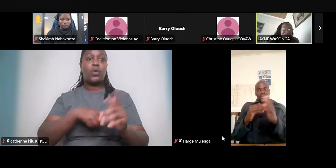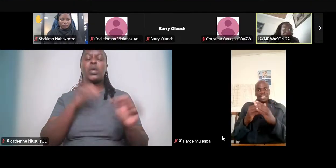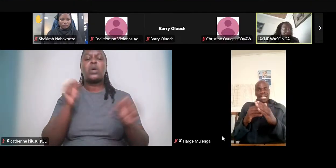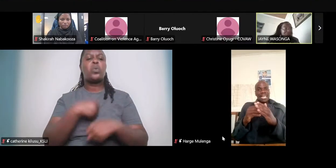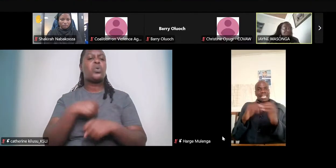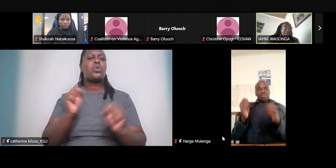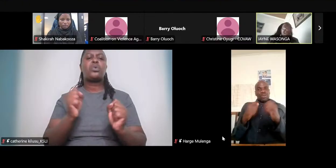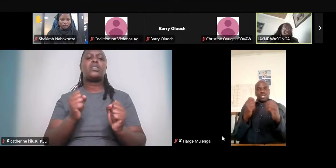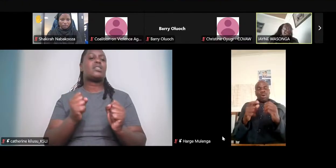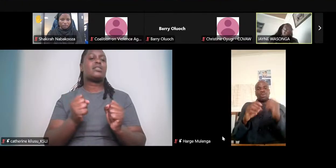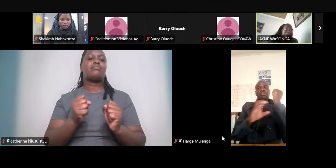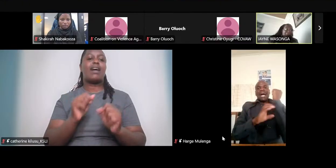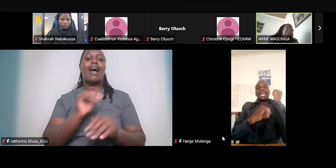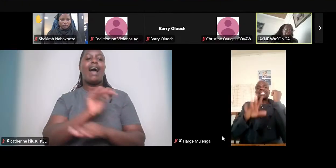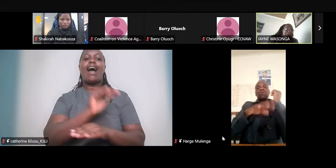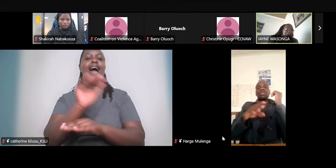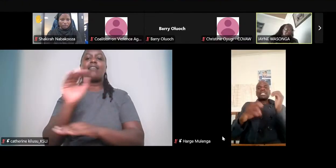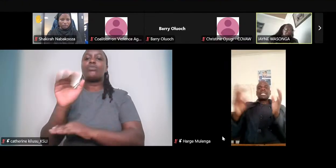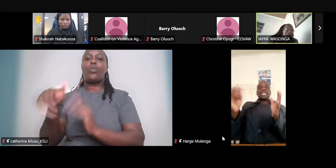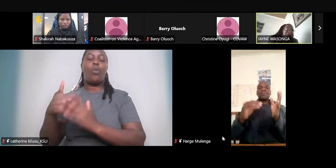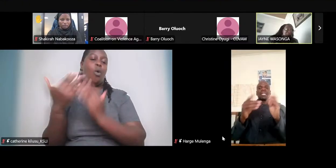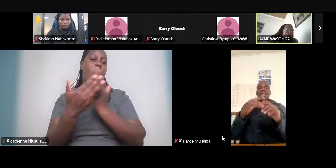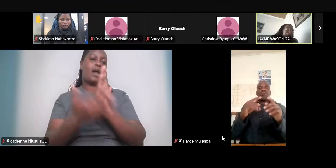we do sampling. Thank you.